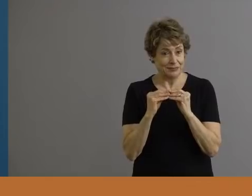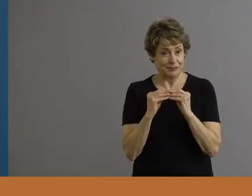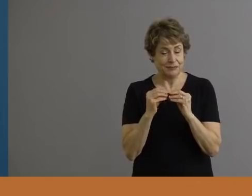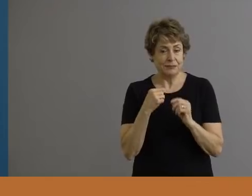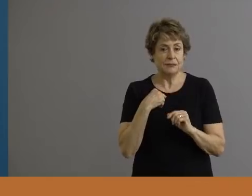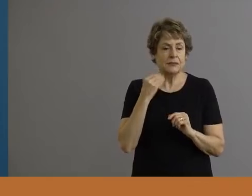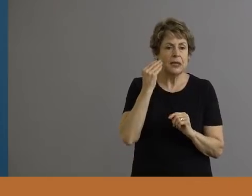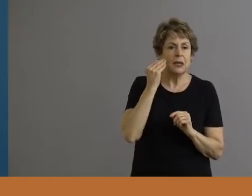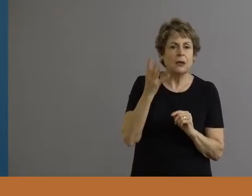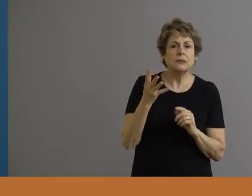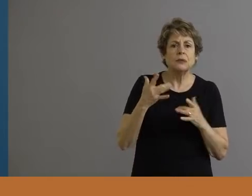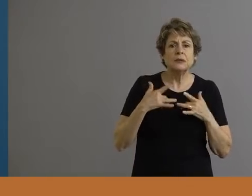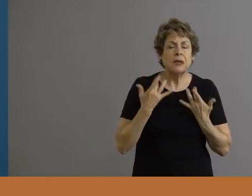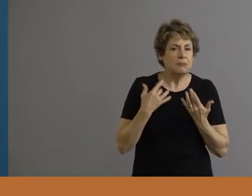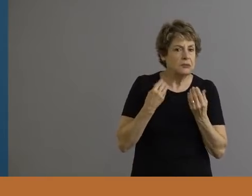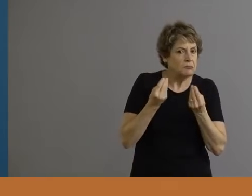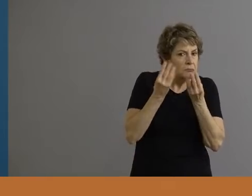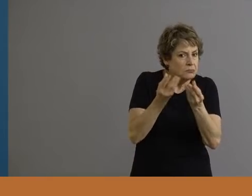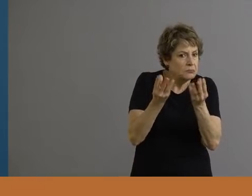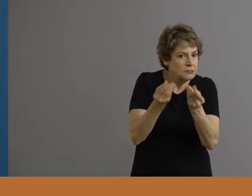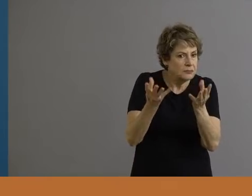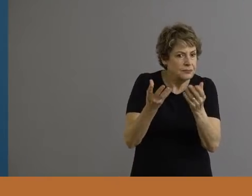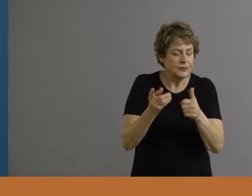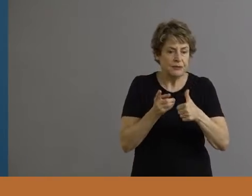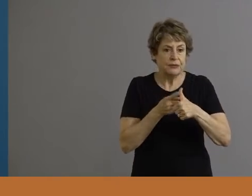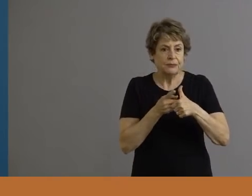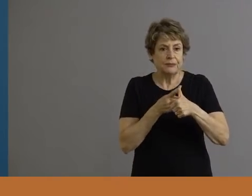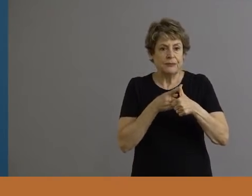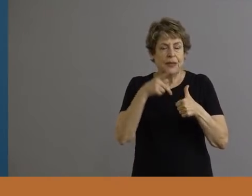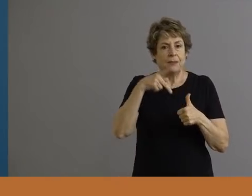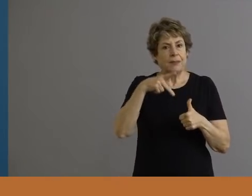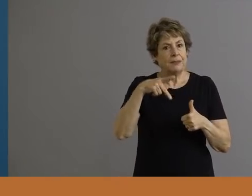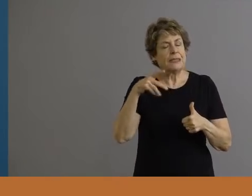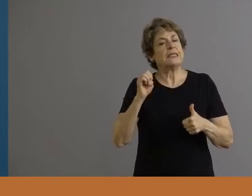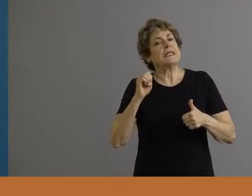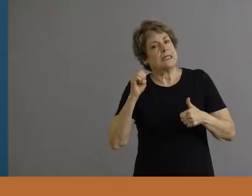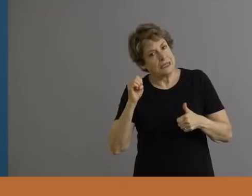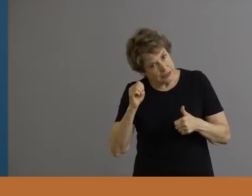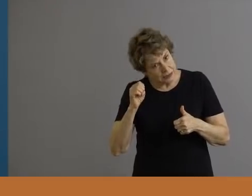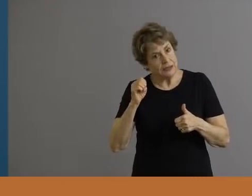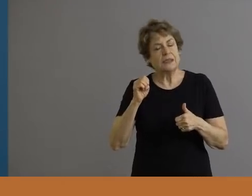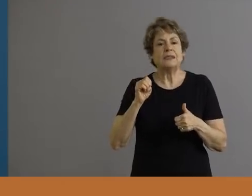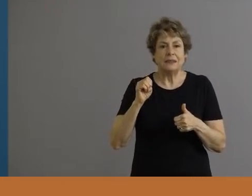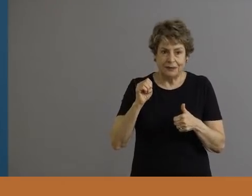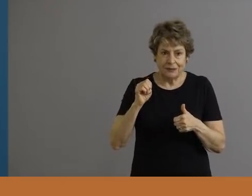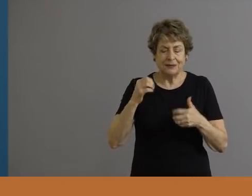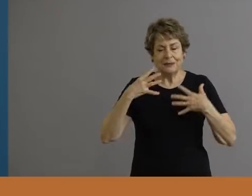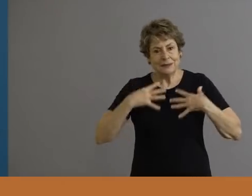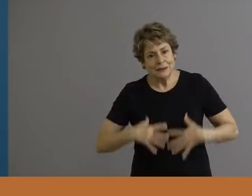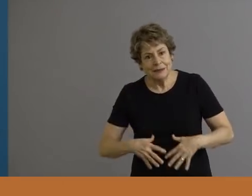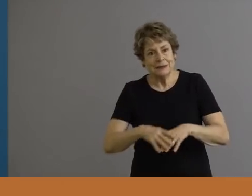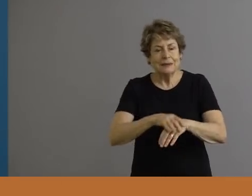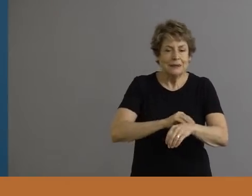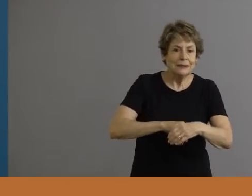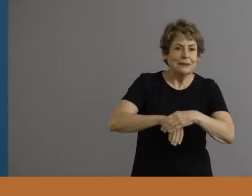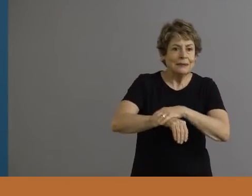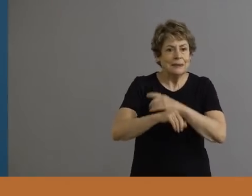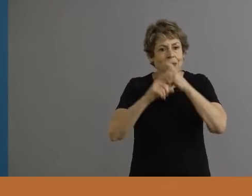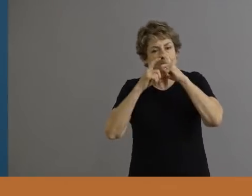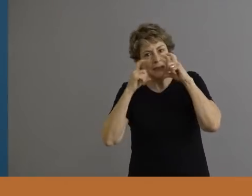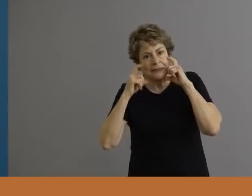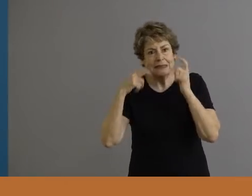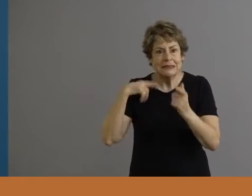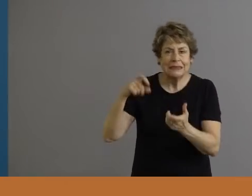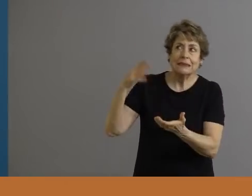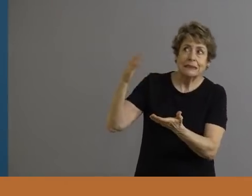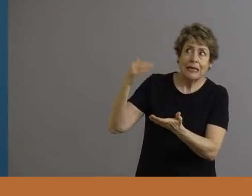the issue around PPE and the logistics issues. We continue to receive great support